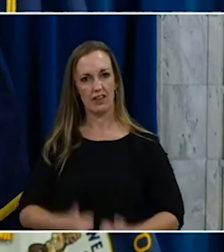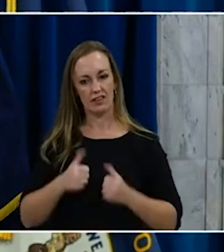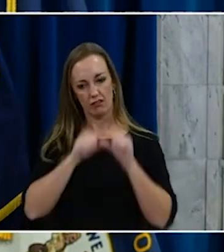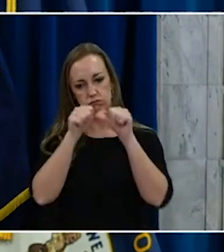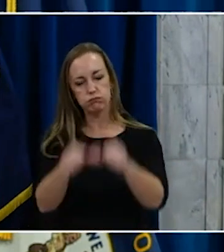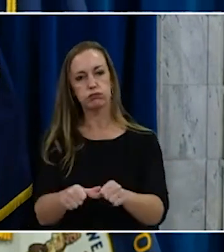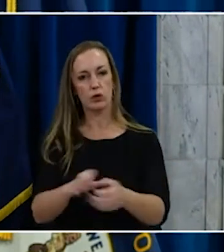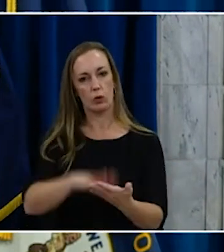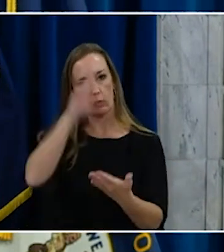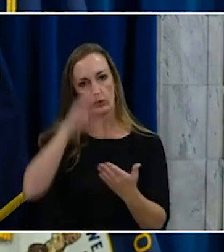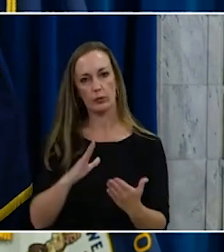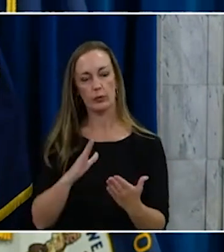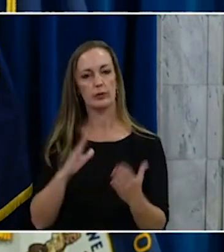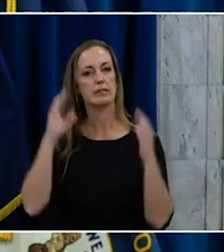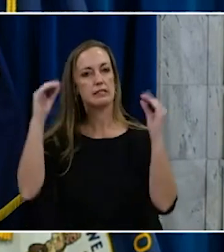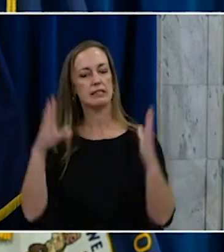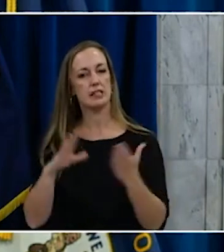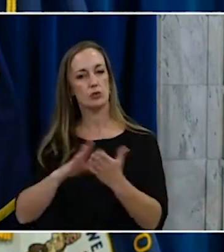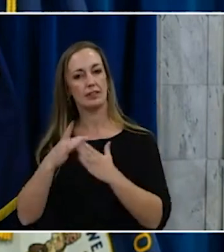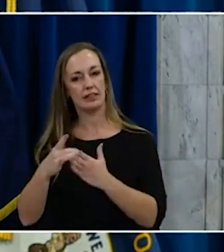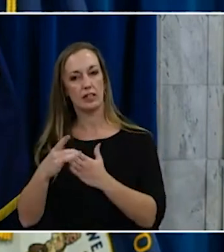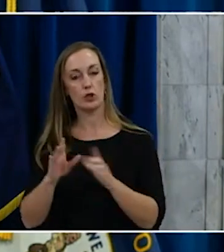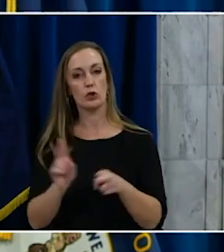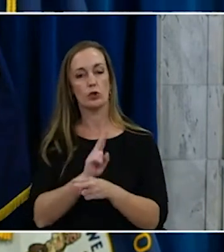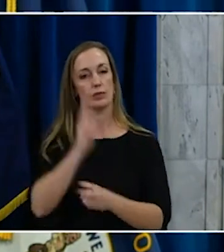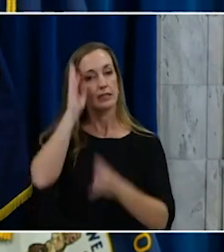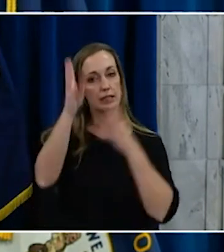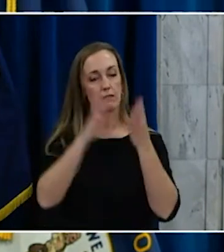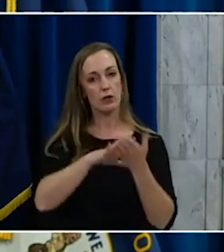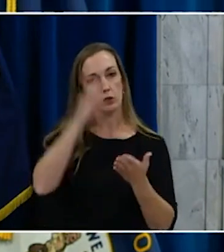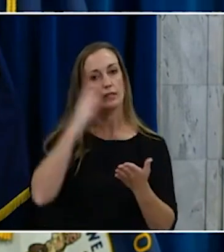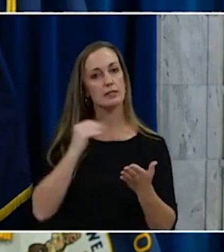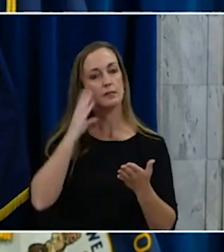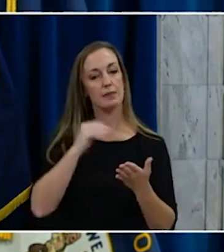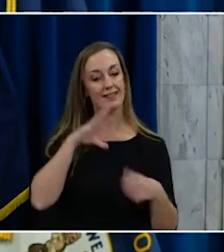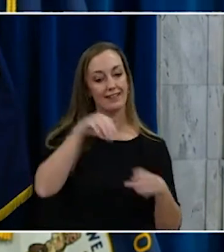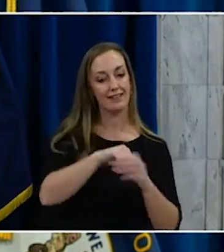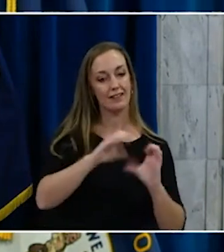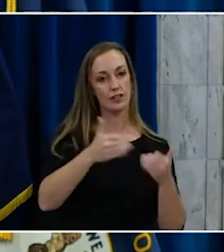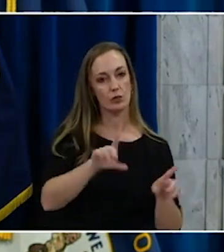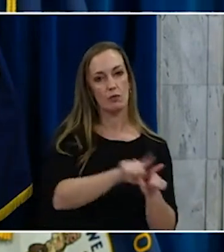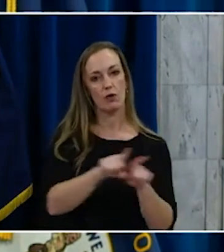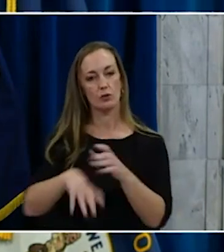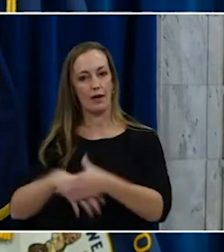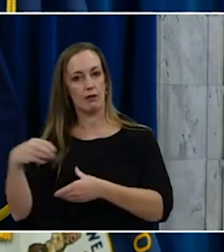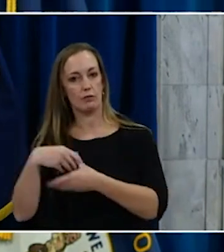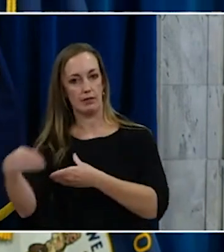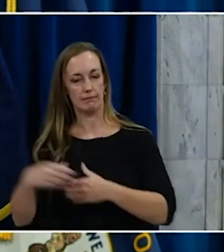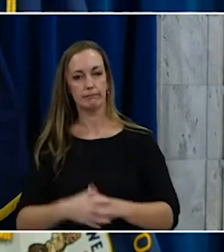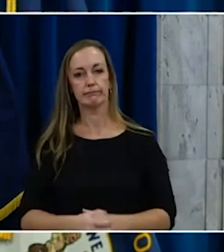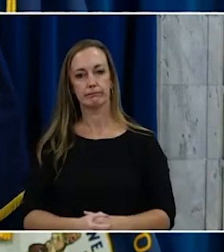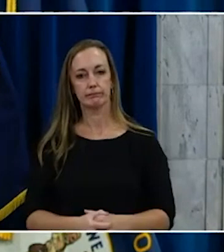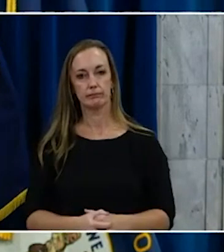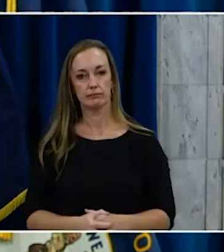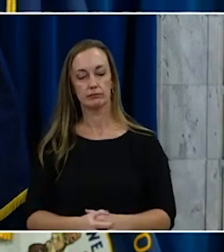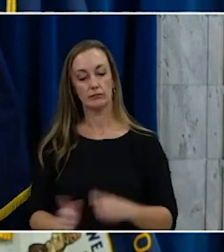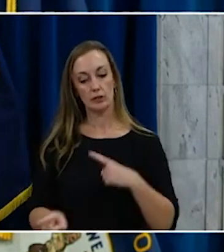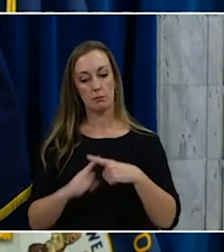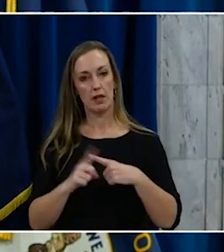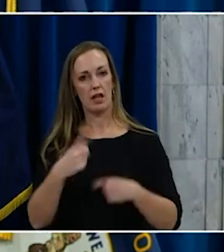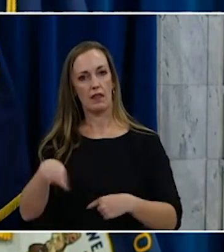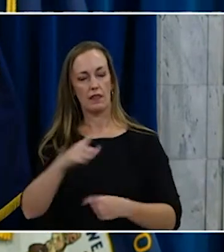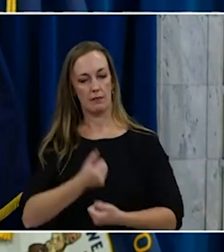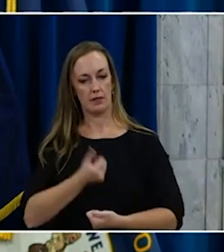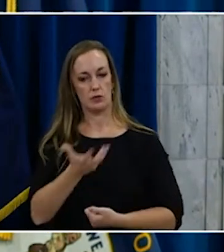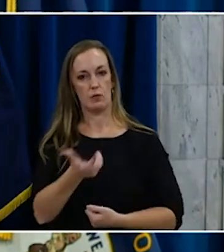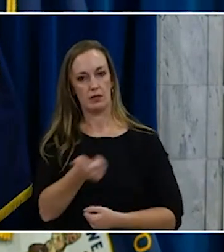leaders, using innovative learning experiences both in and out of the classroom. And they express themselves